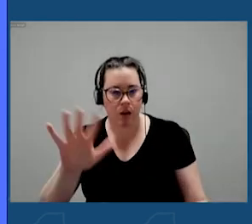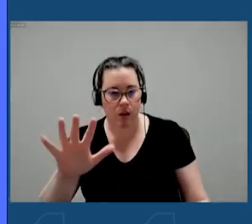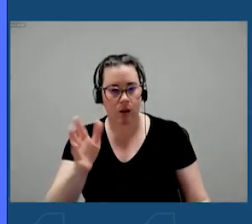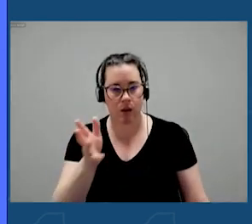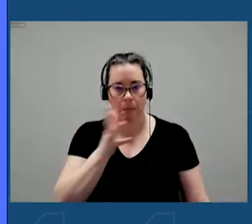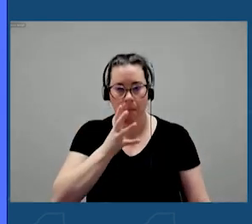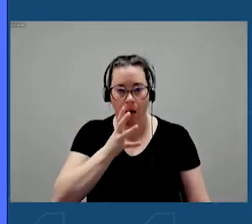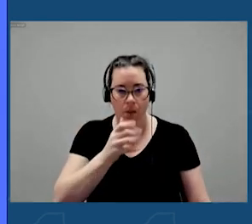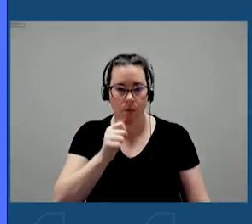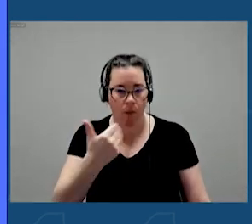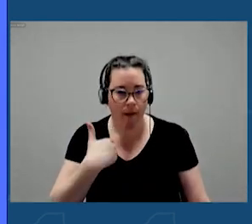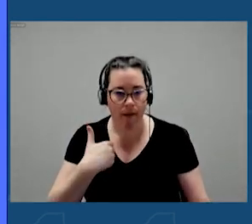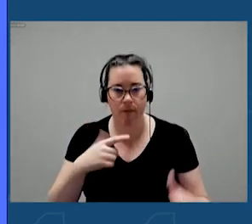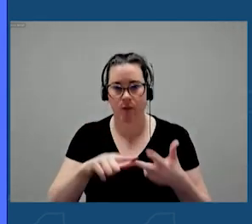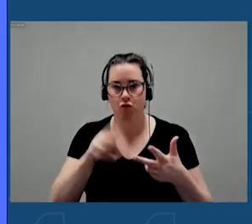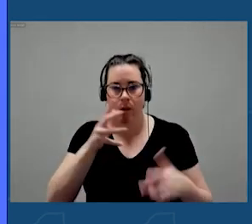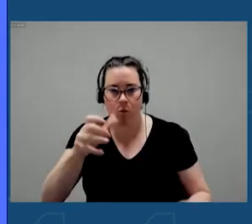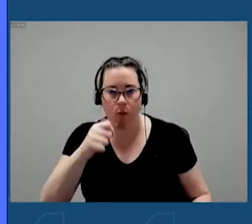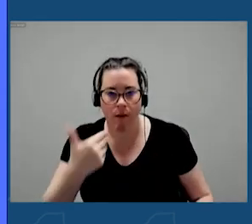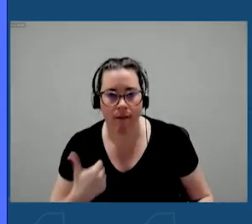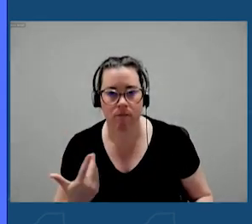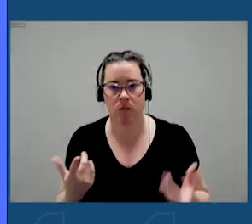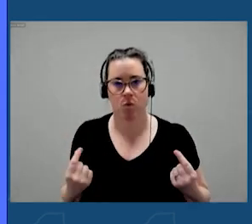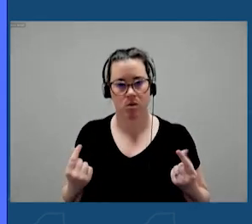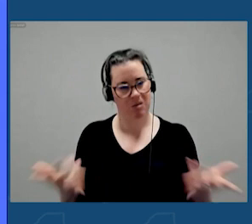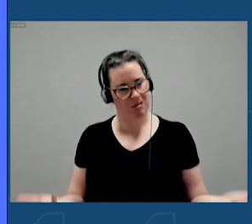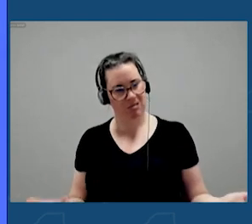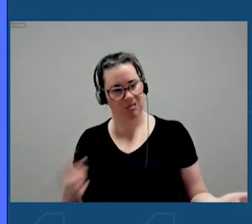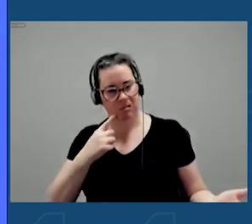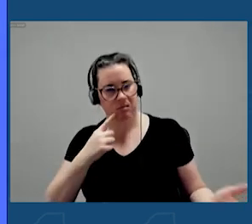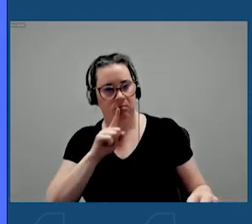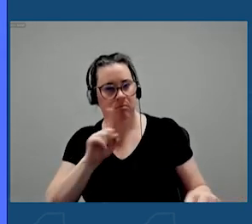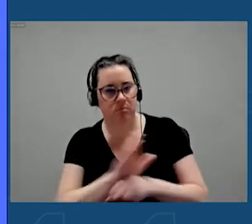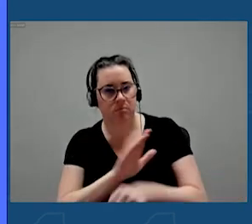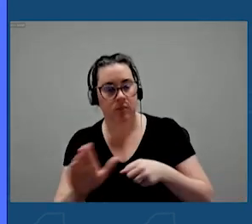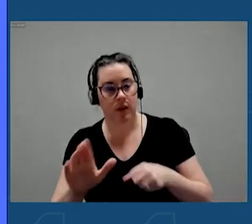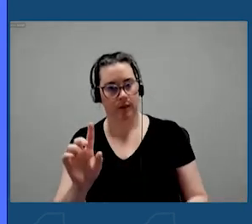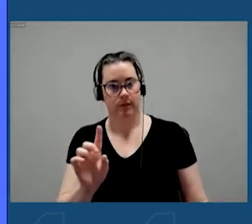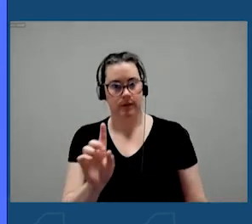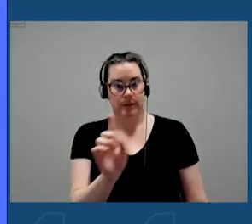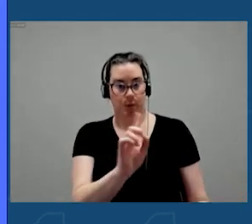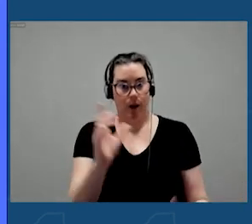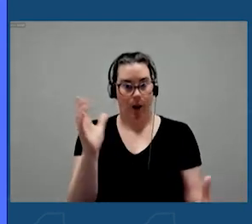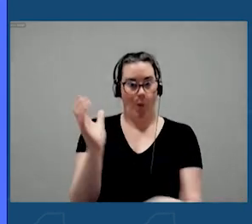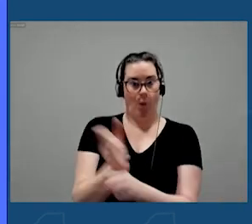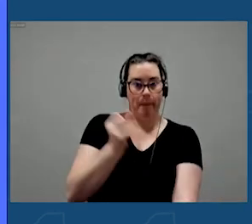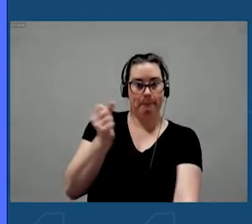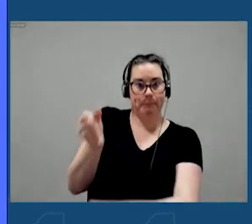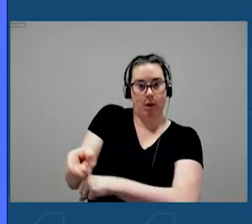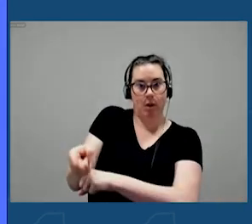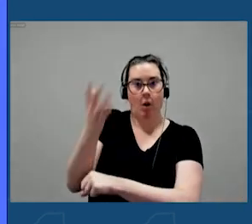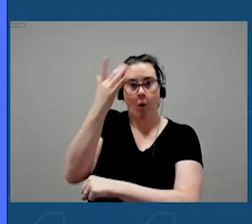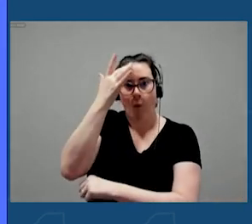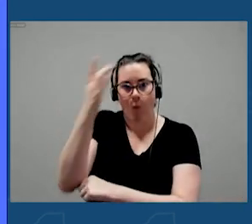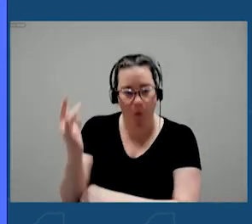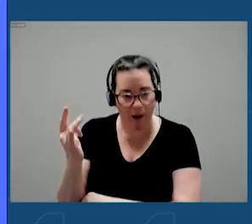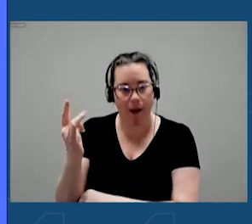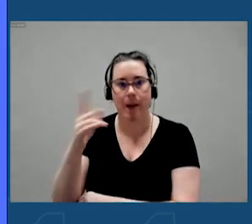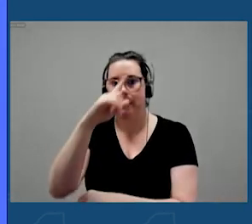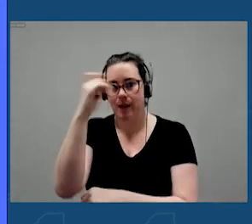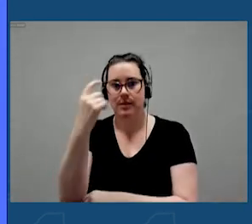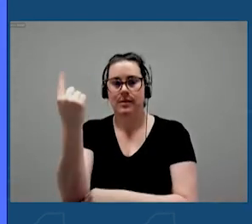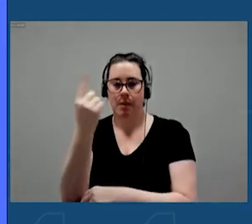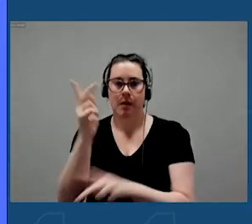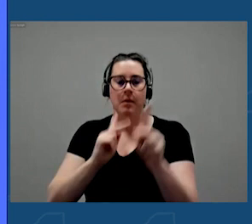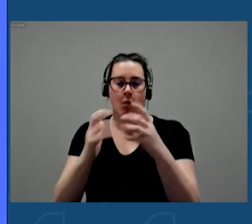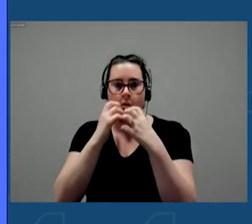Your grandma's not going to have Medicare? That was a area where a Democrat won in a Republican area talking about something that's universally loved. That's